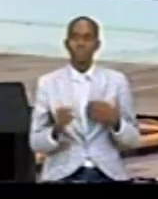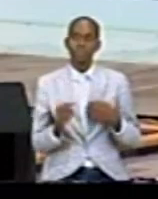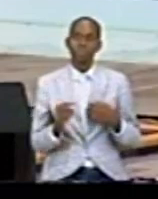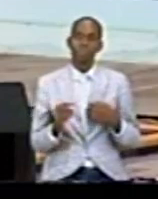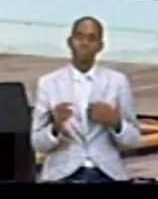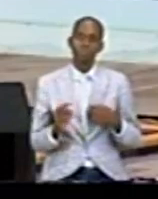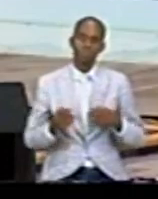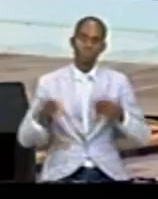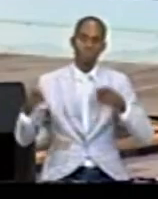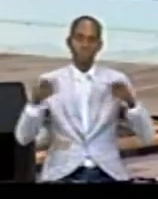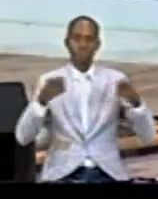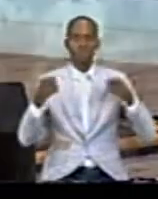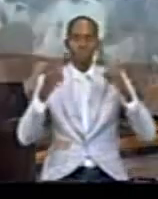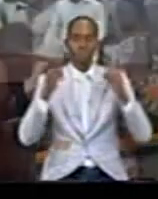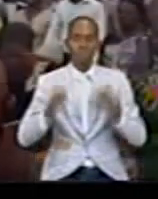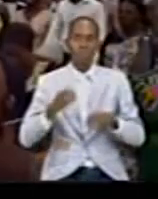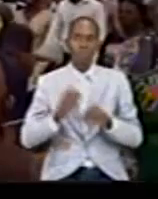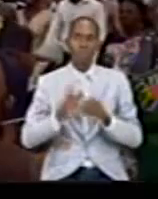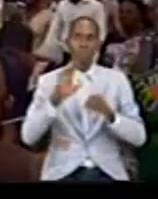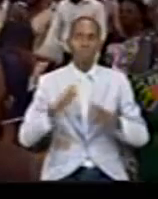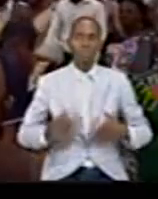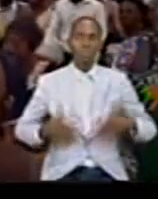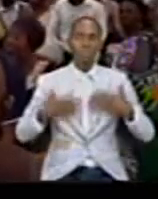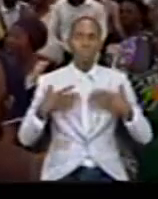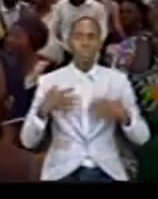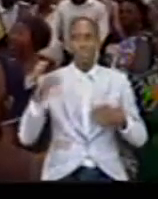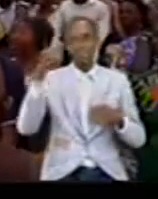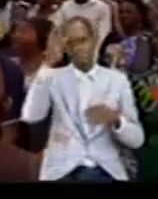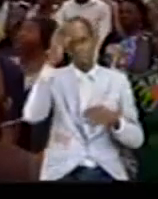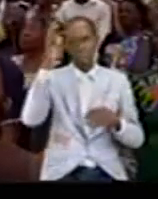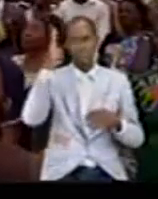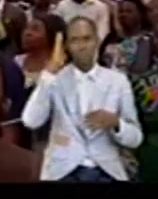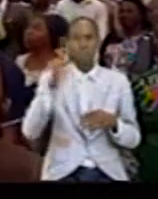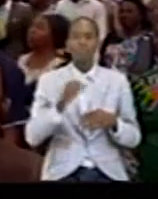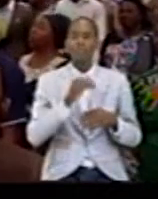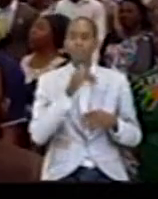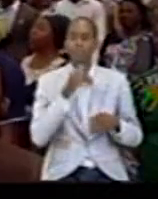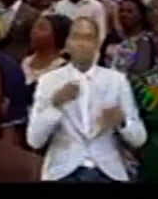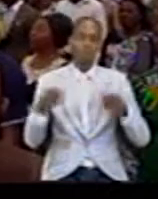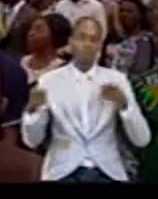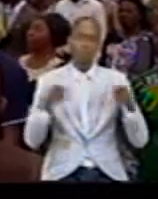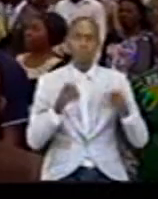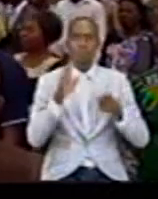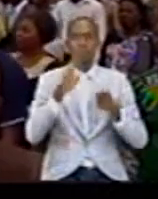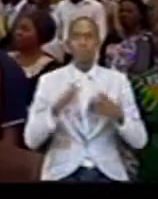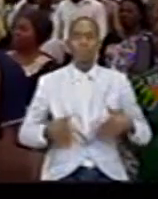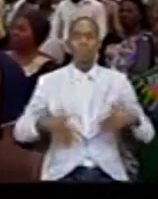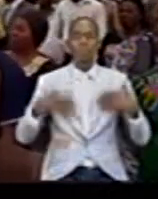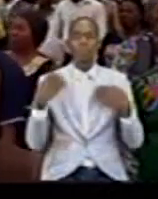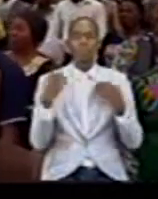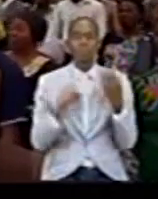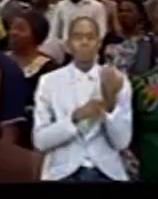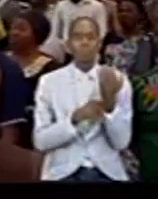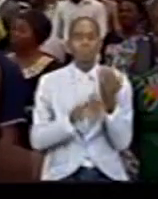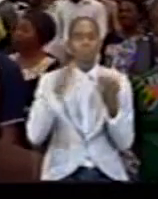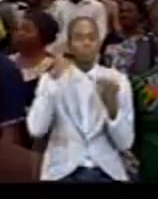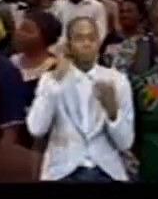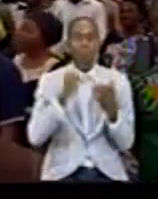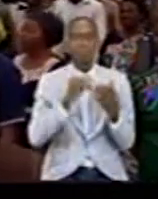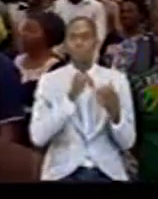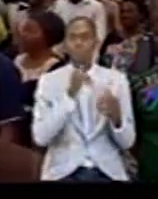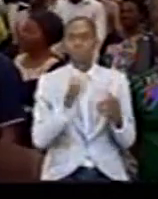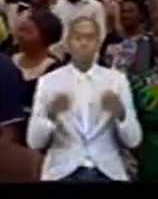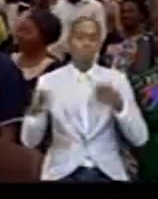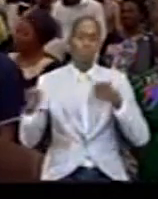Satan will not have the upper hand. The flesh will not have the